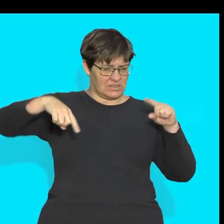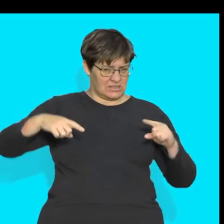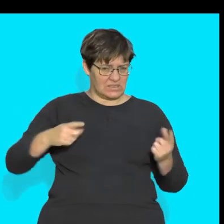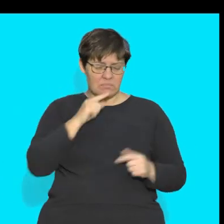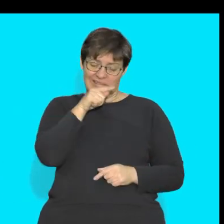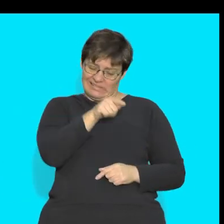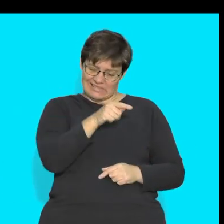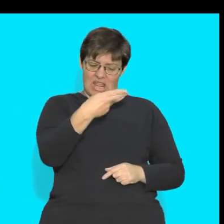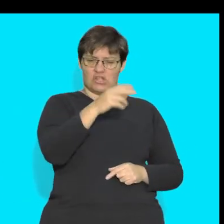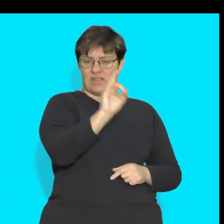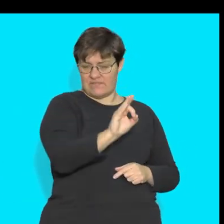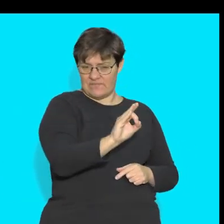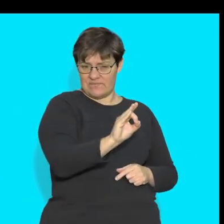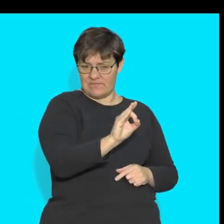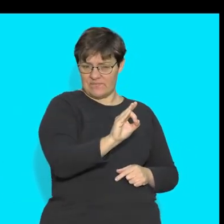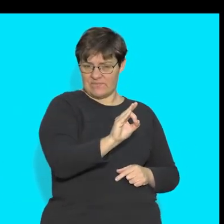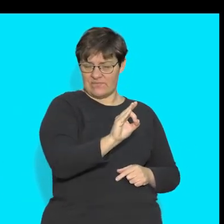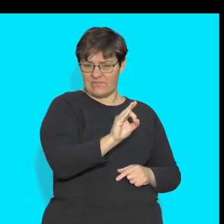so this is going to be HF.